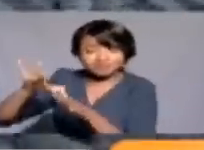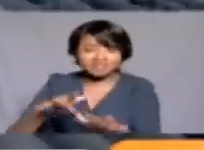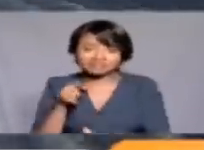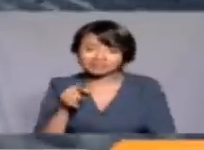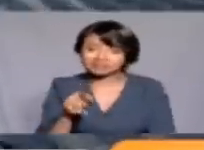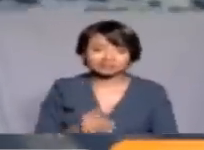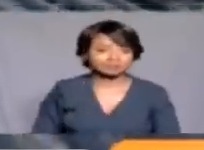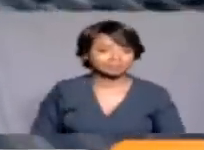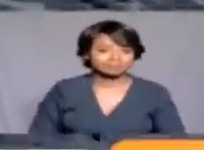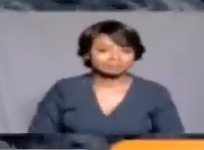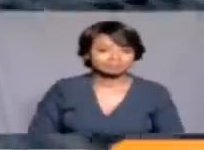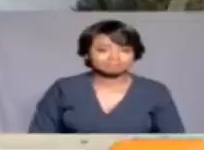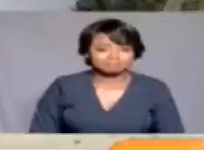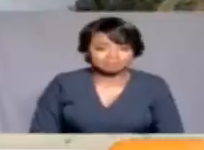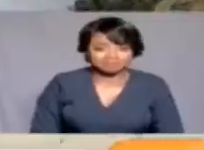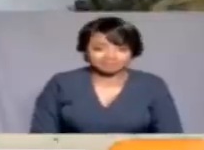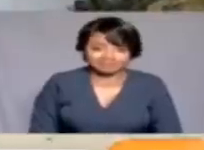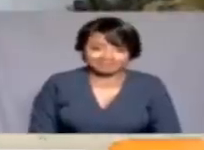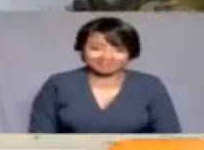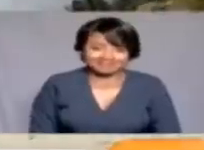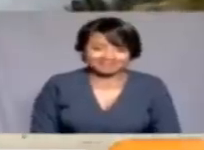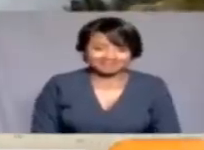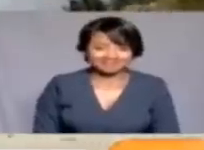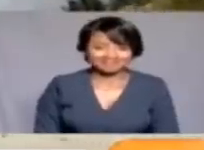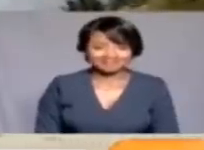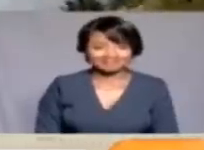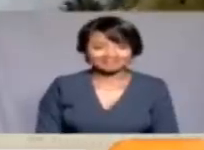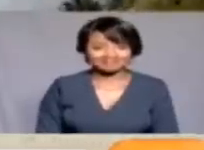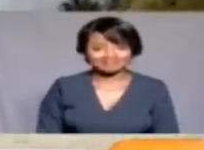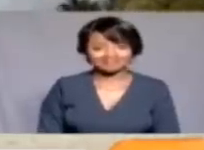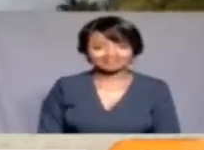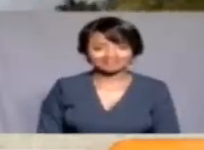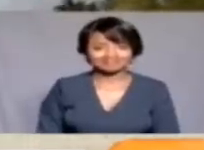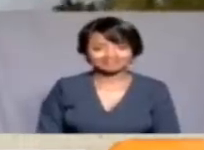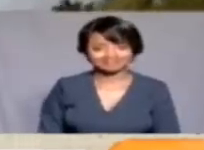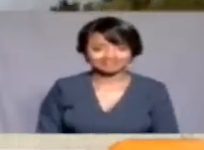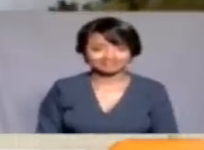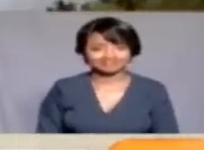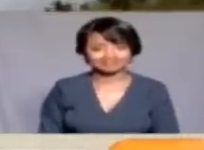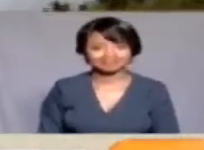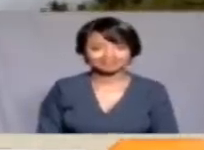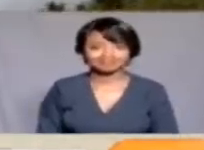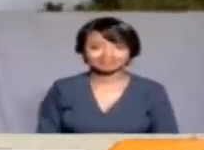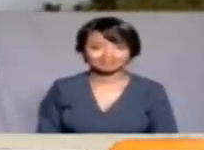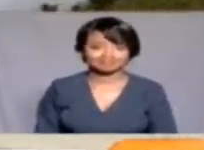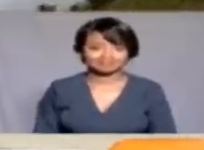game. Asha Mwilu, on special assignment for Citizen TV.